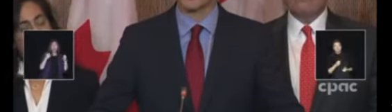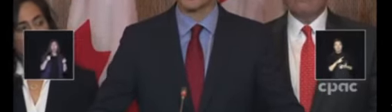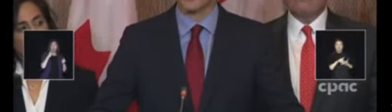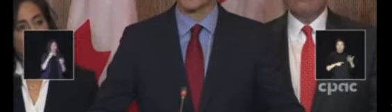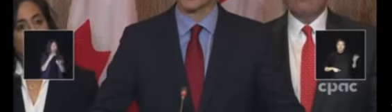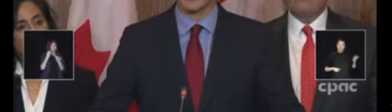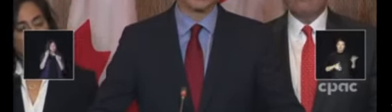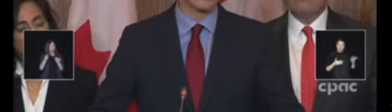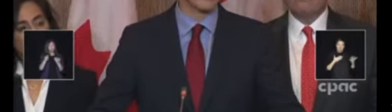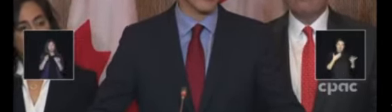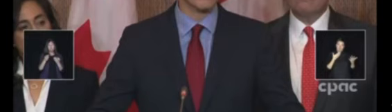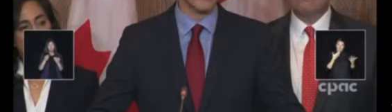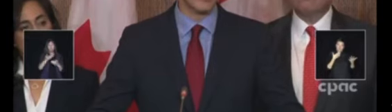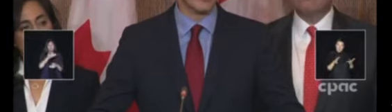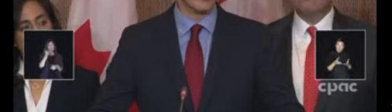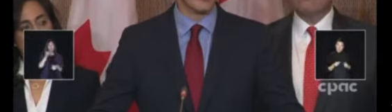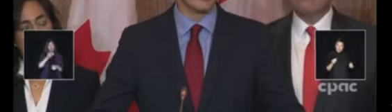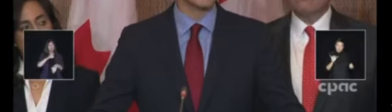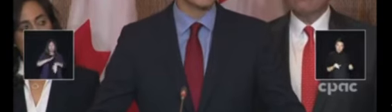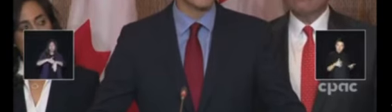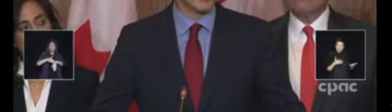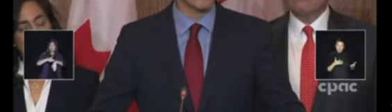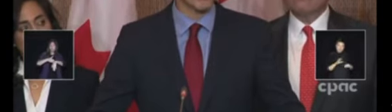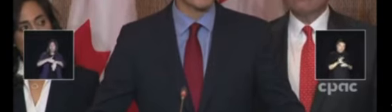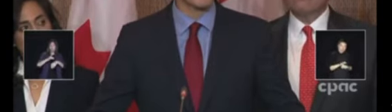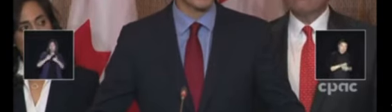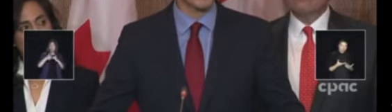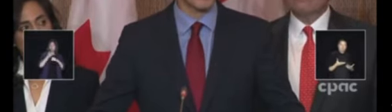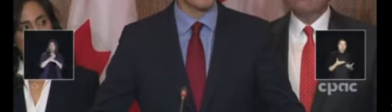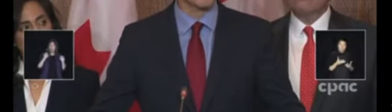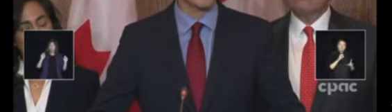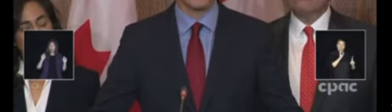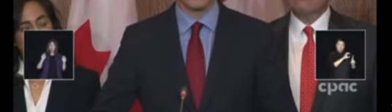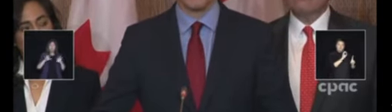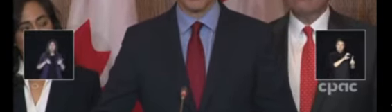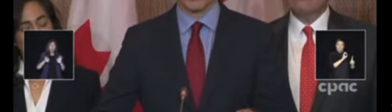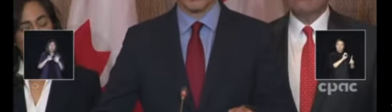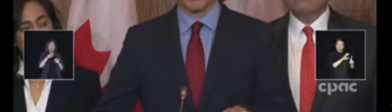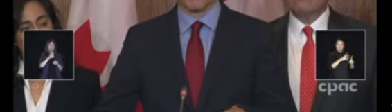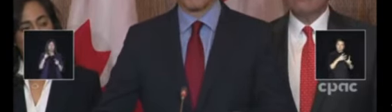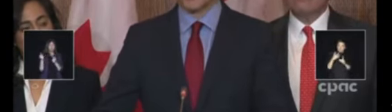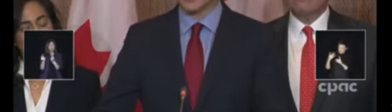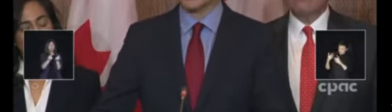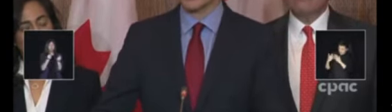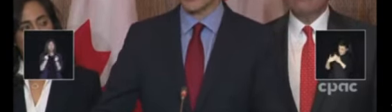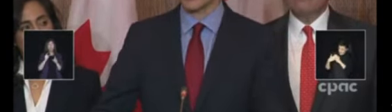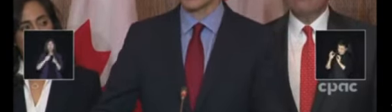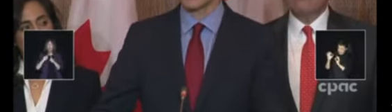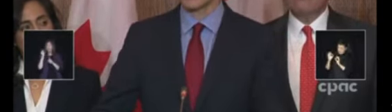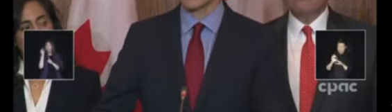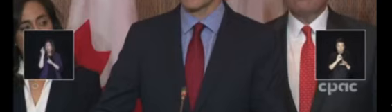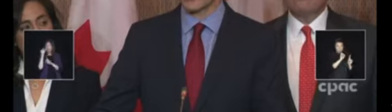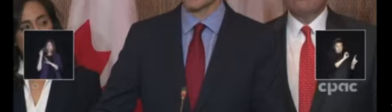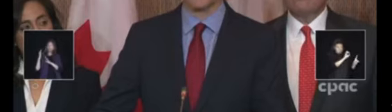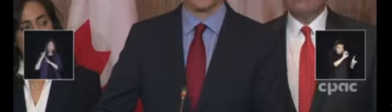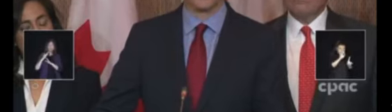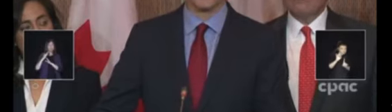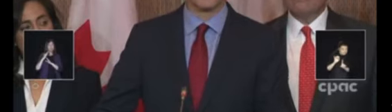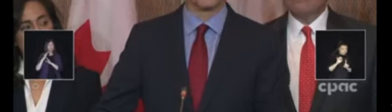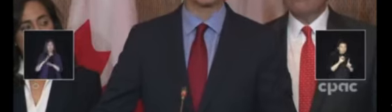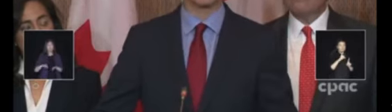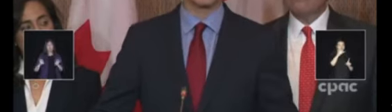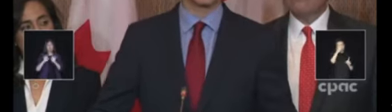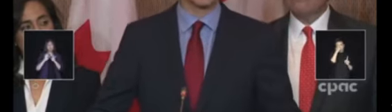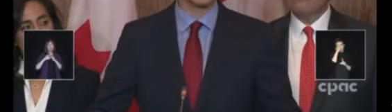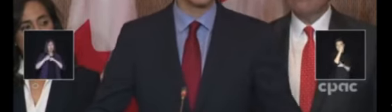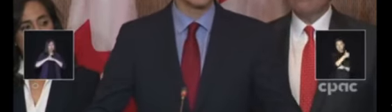best choices people can make to stay safe. And it'll be important that people do that. But the biggest thing people can do is